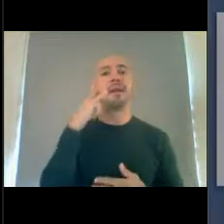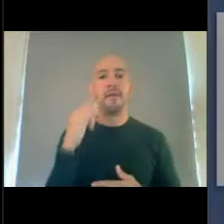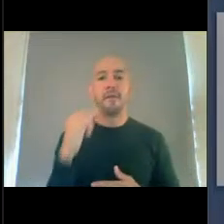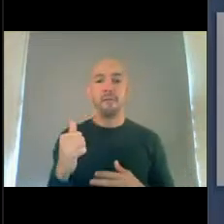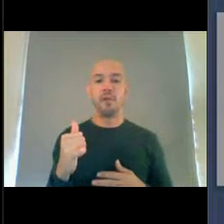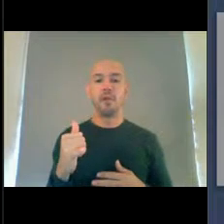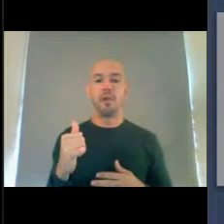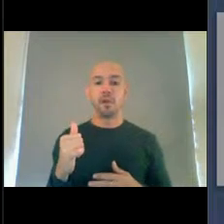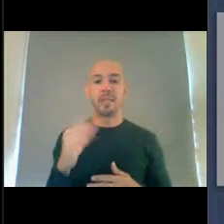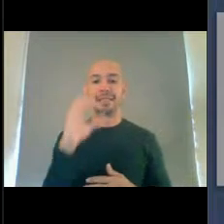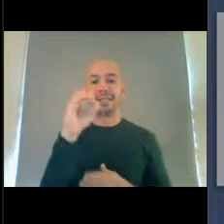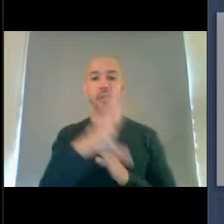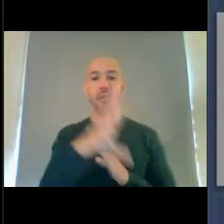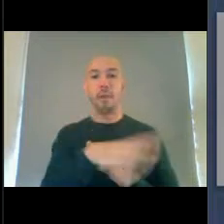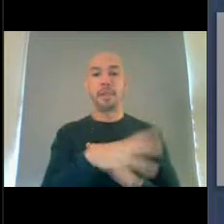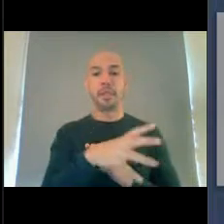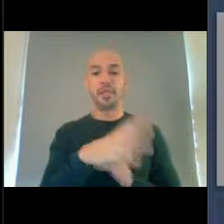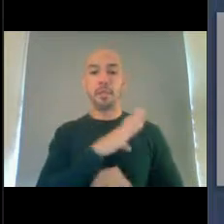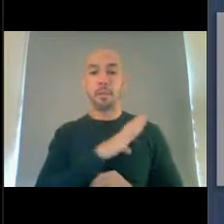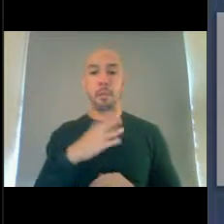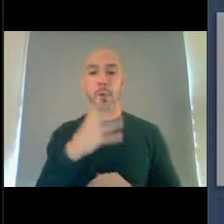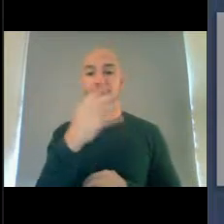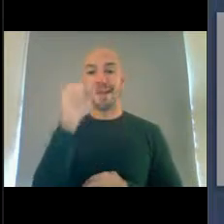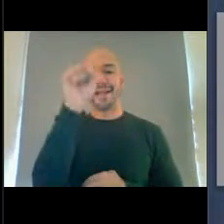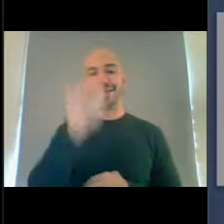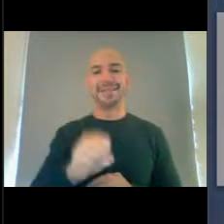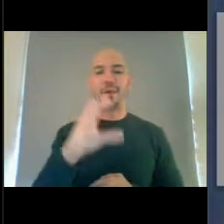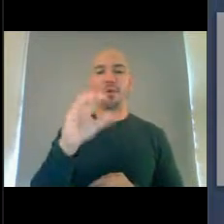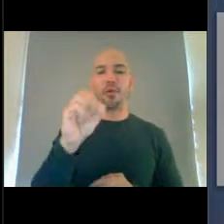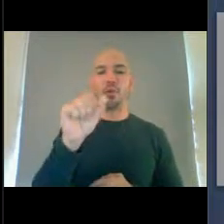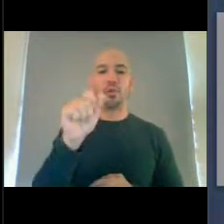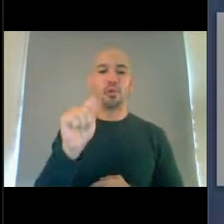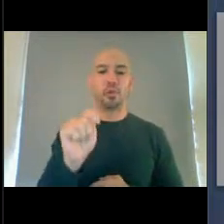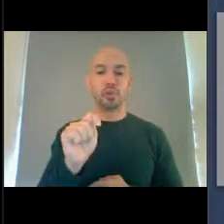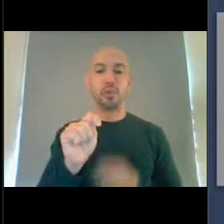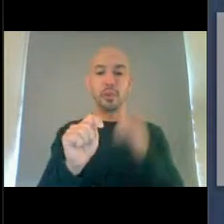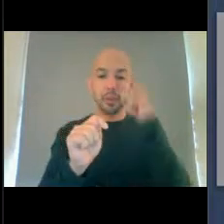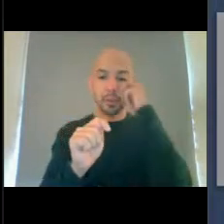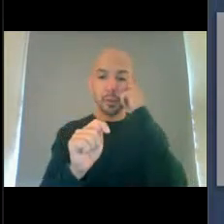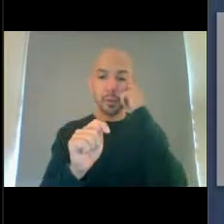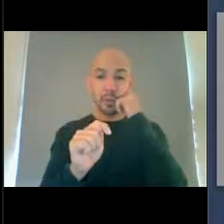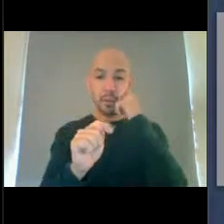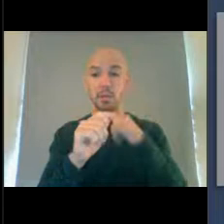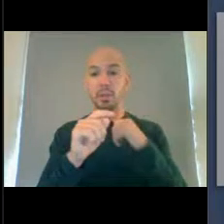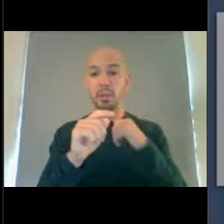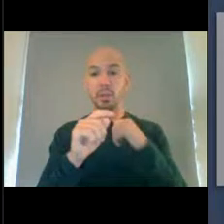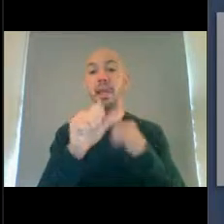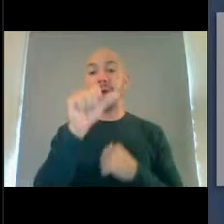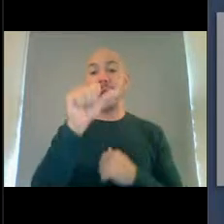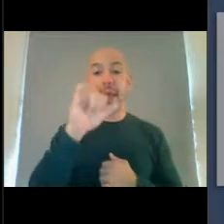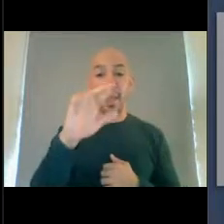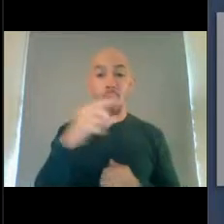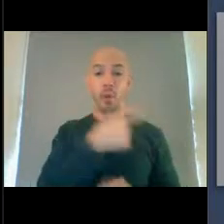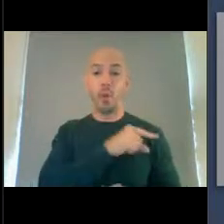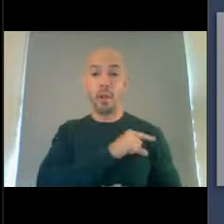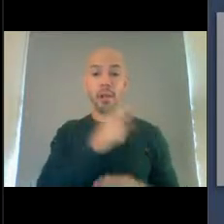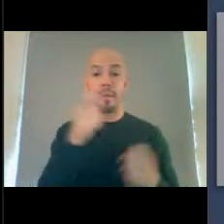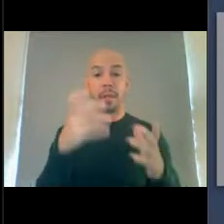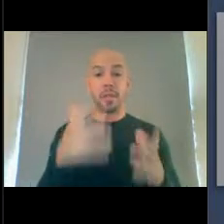and the south coast air quality management district we also added a section about public